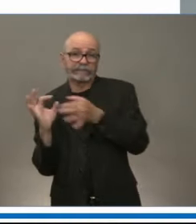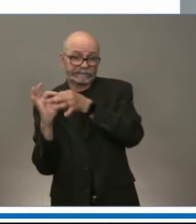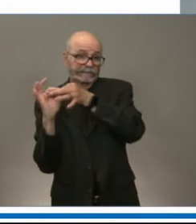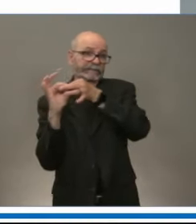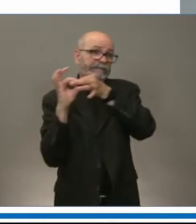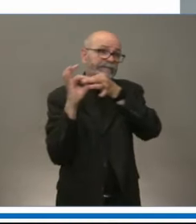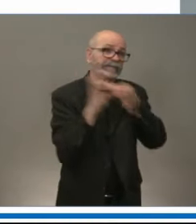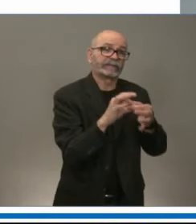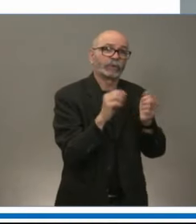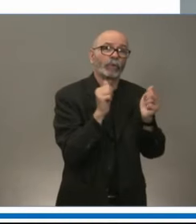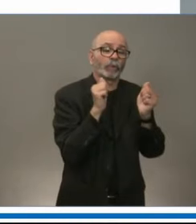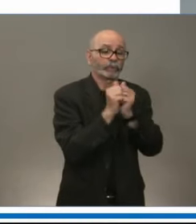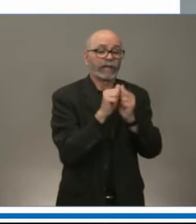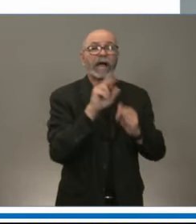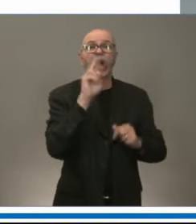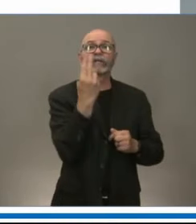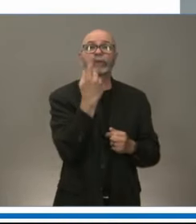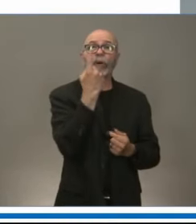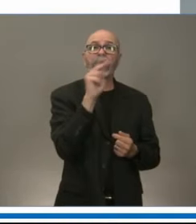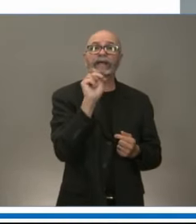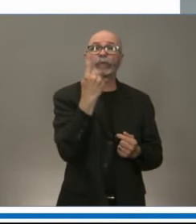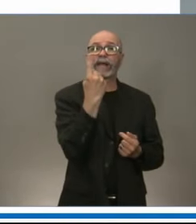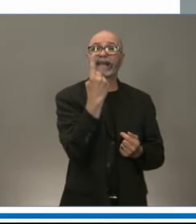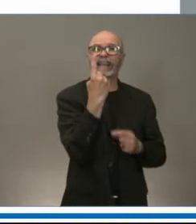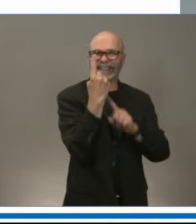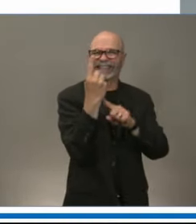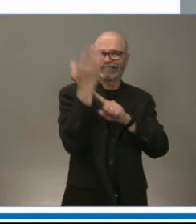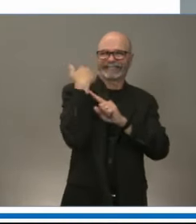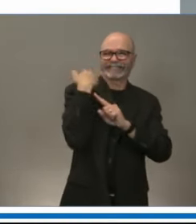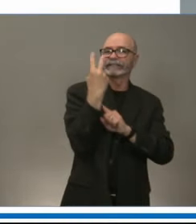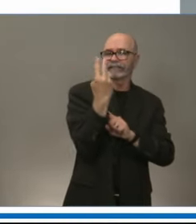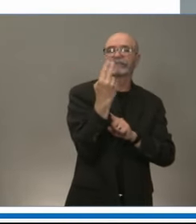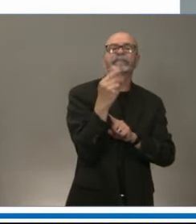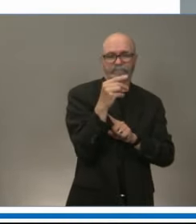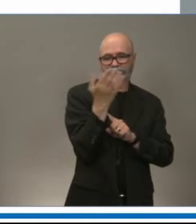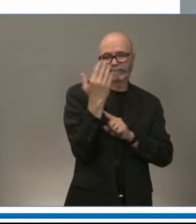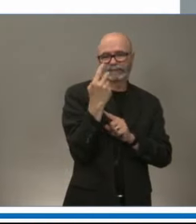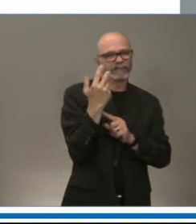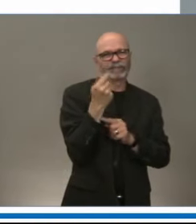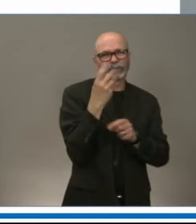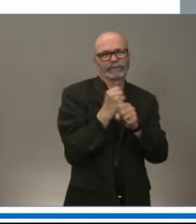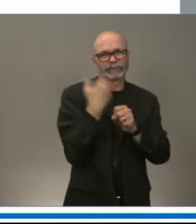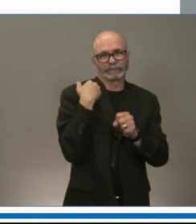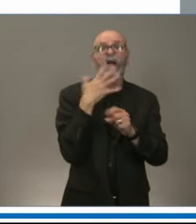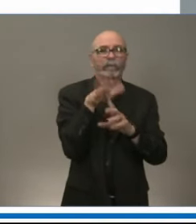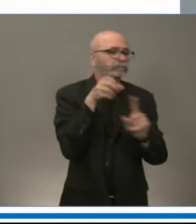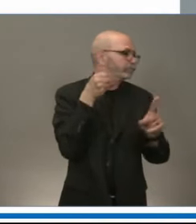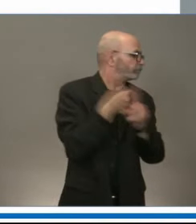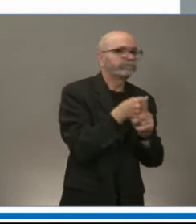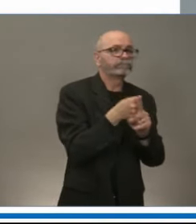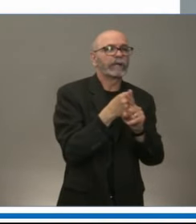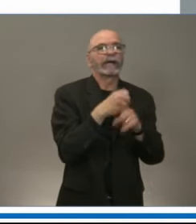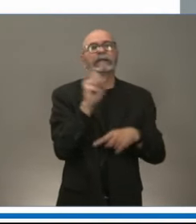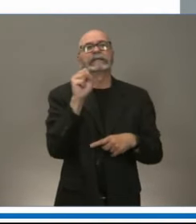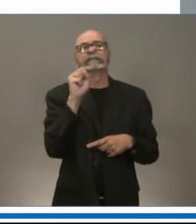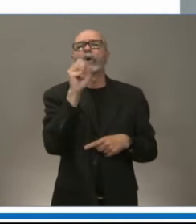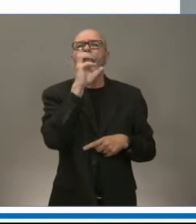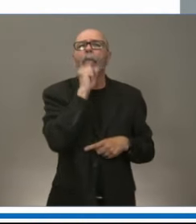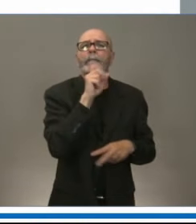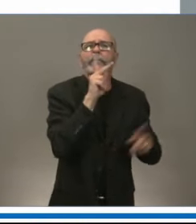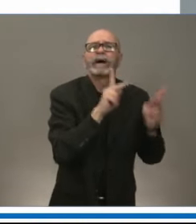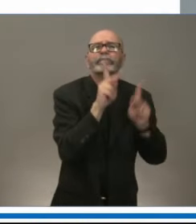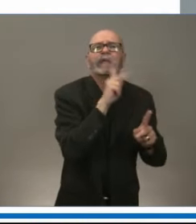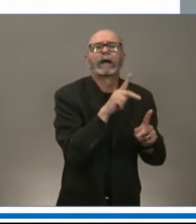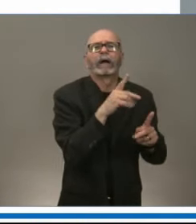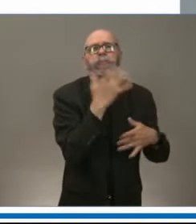which doesn't create levels of severe illness, especially in seniors. So when you have an H1N1 season, by and large,